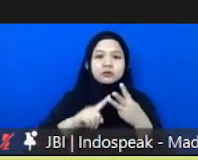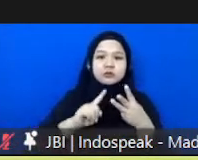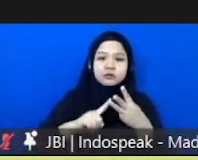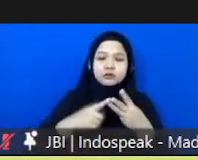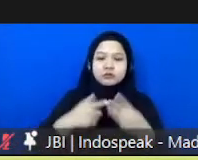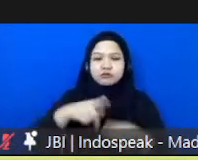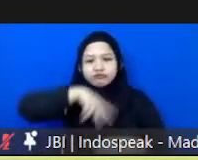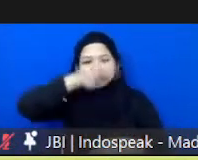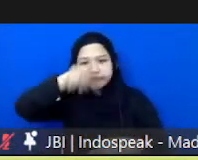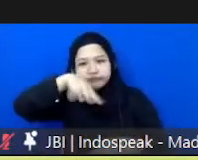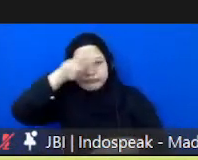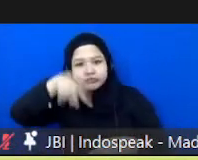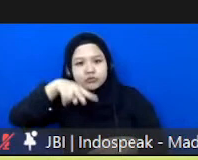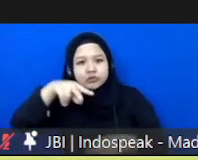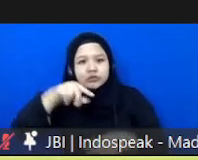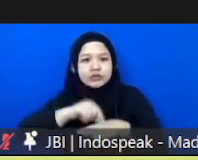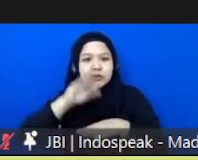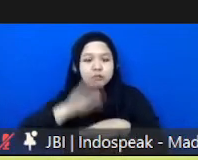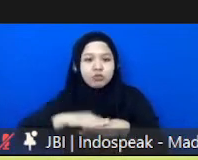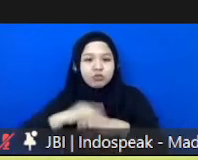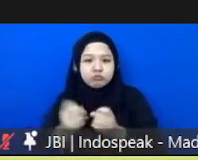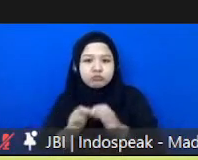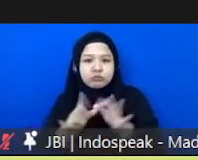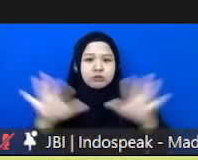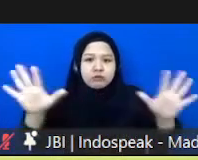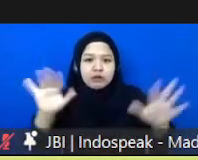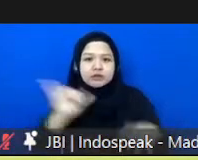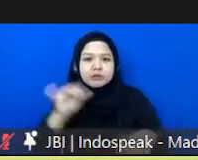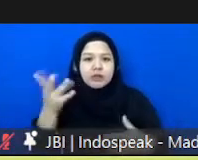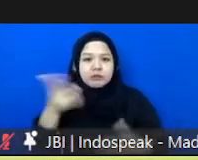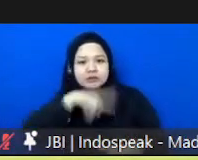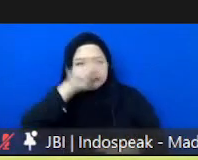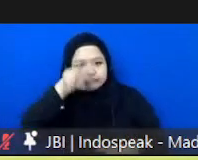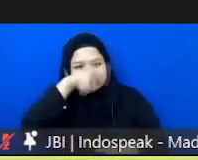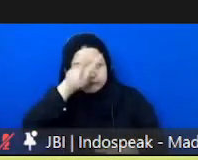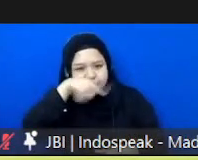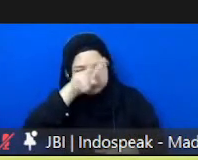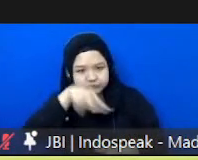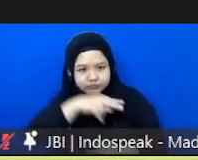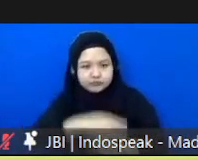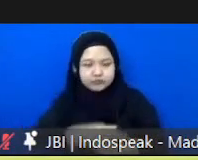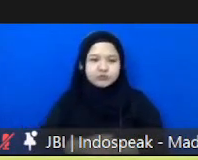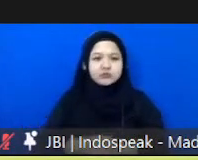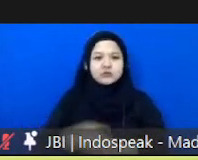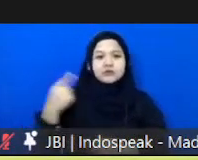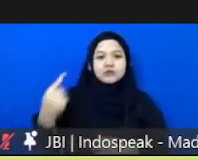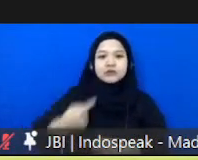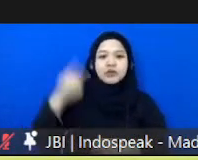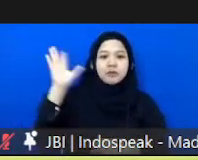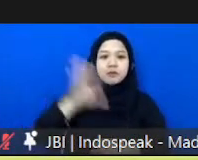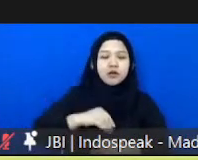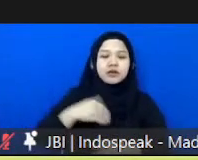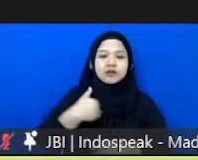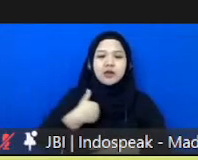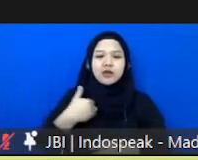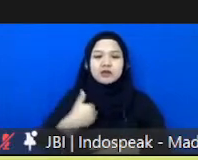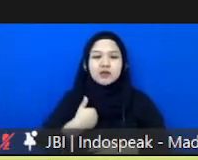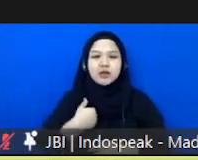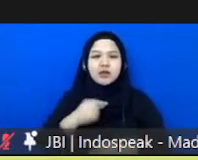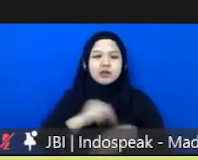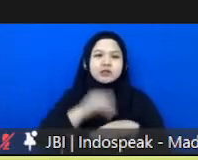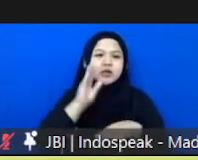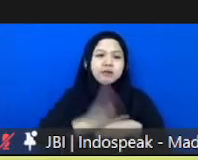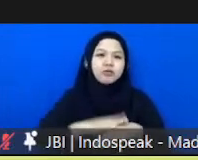memonitor perkembangan nyamuk Wolbachia yang ada di lapangan. Setiap hari hampir ada misalnya nyamuk-nyamuk yang